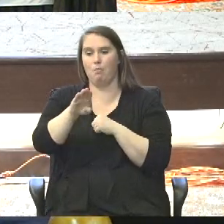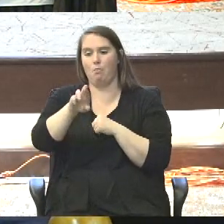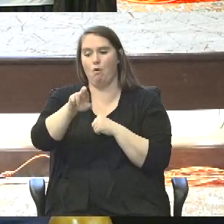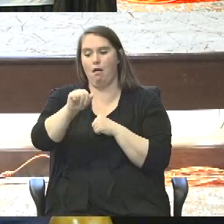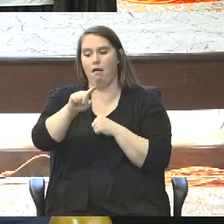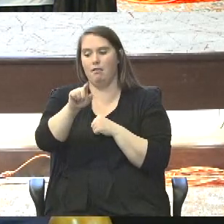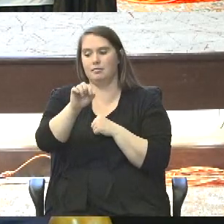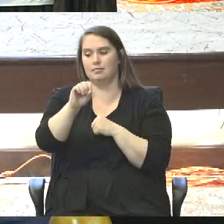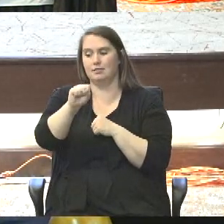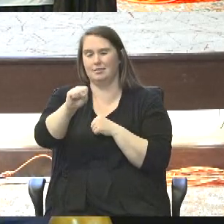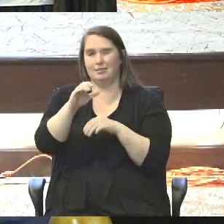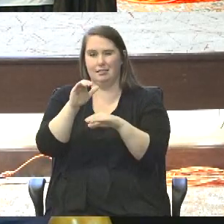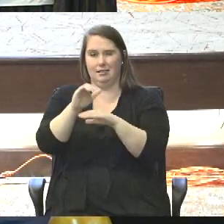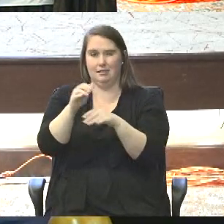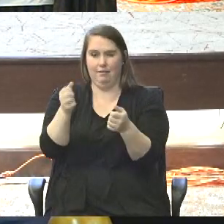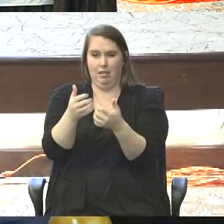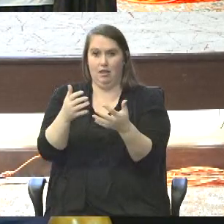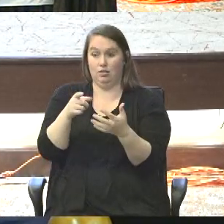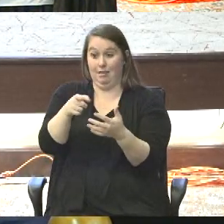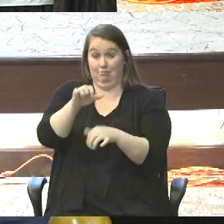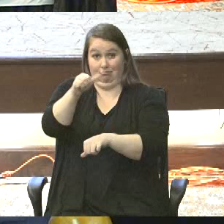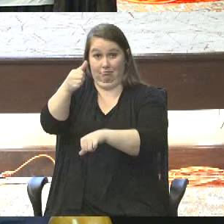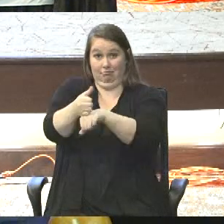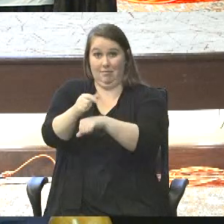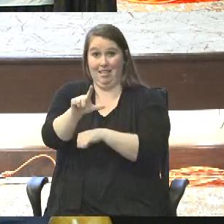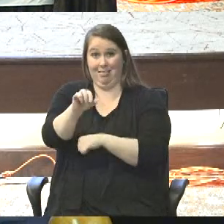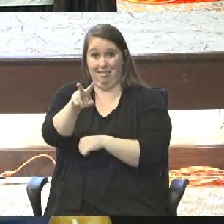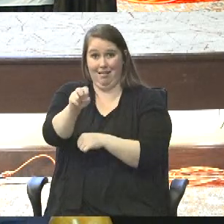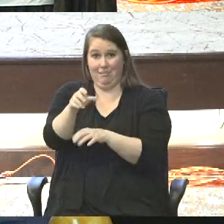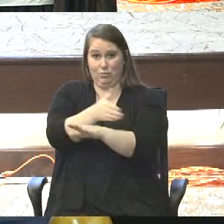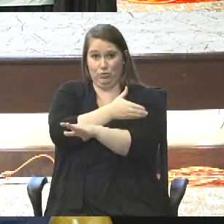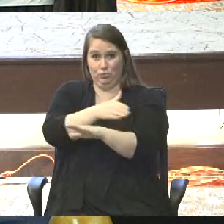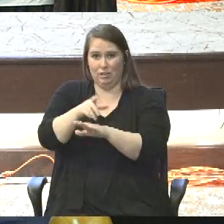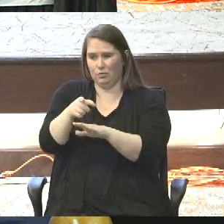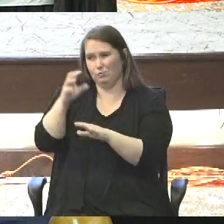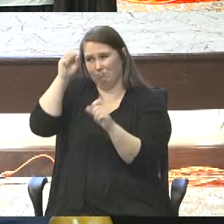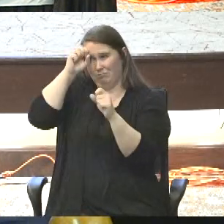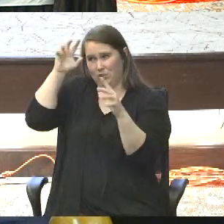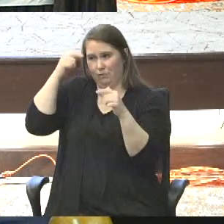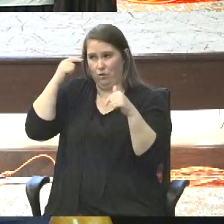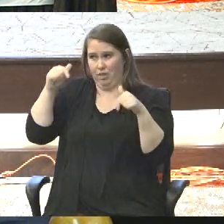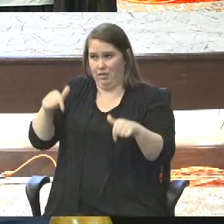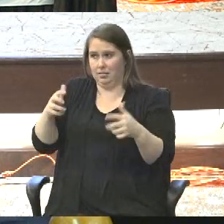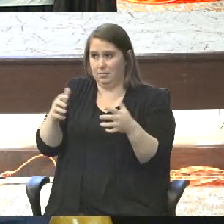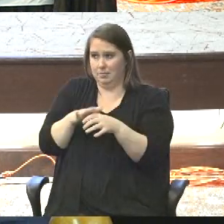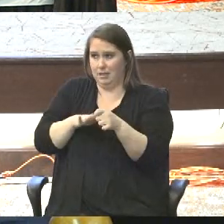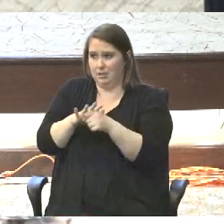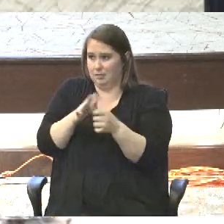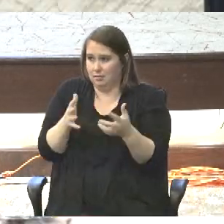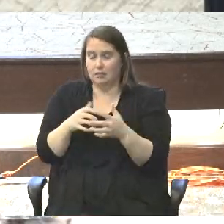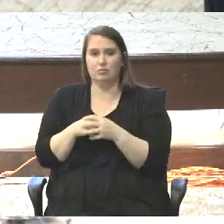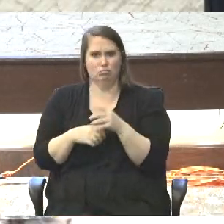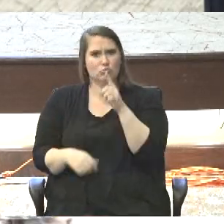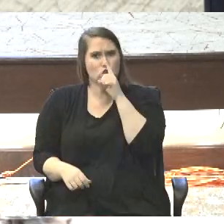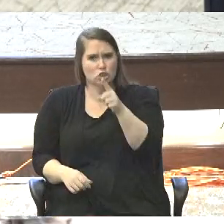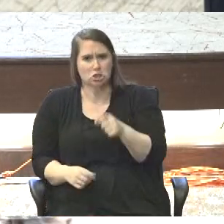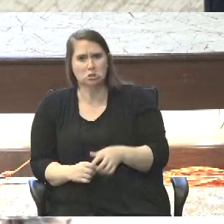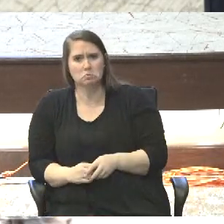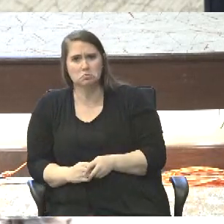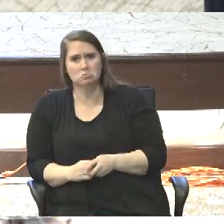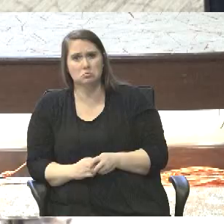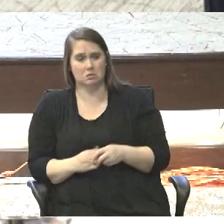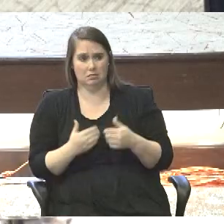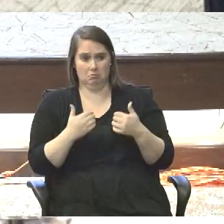Might that be a live music venue, or how do you envision that performance space? Sure, it definitely has